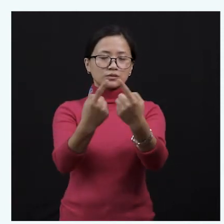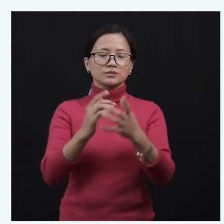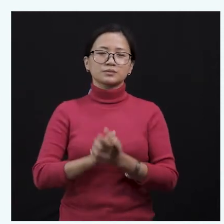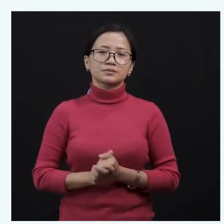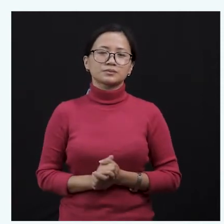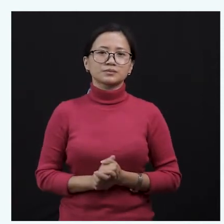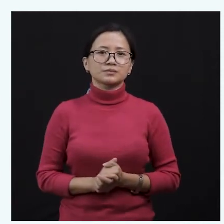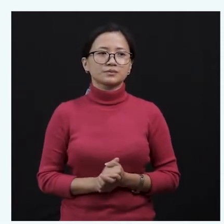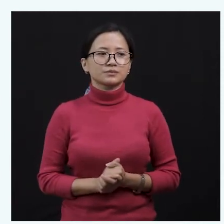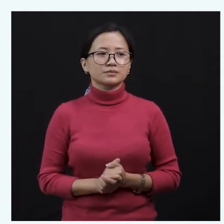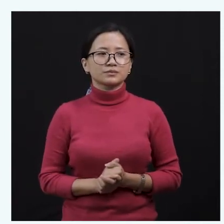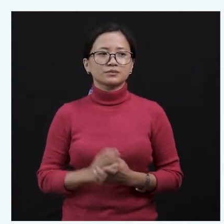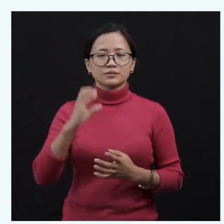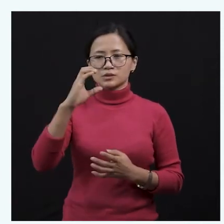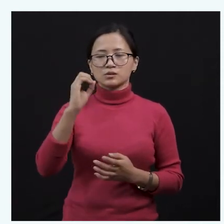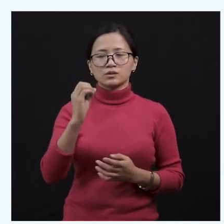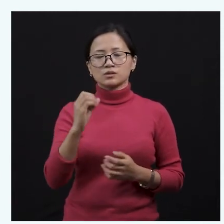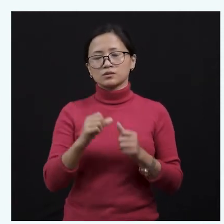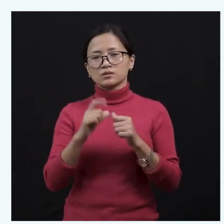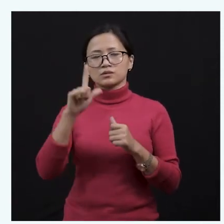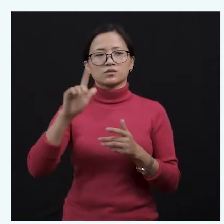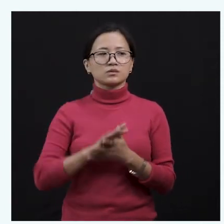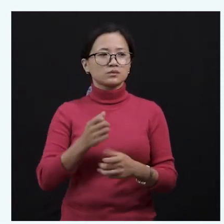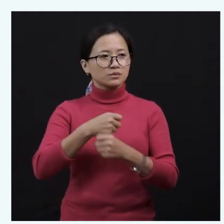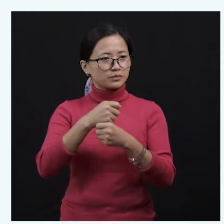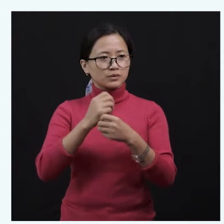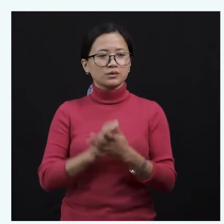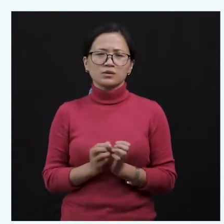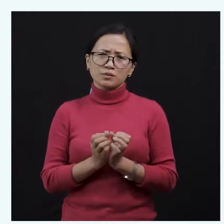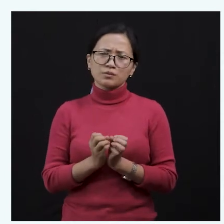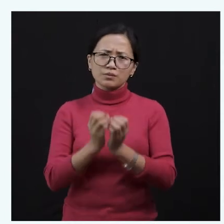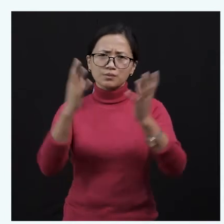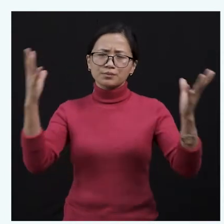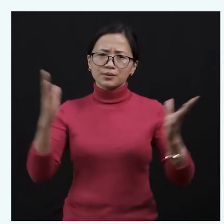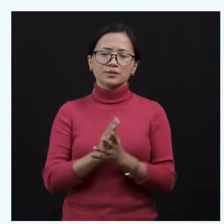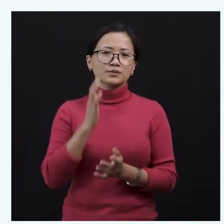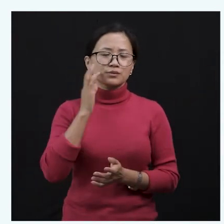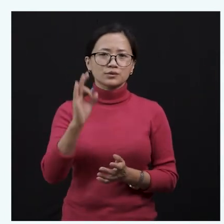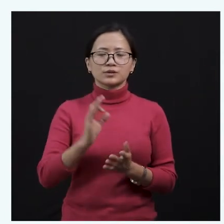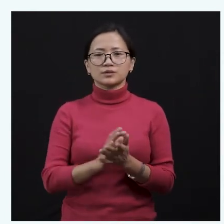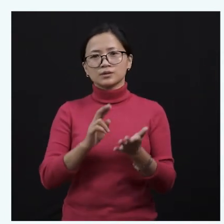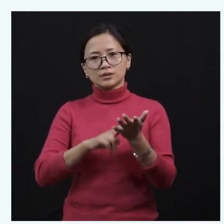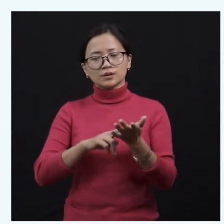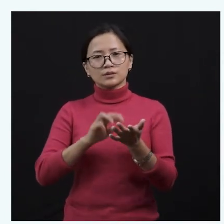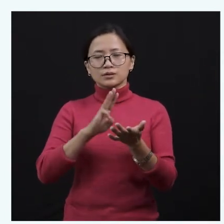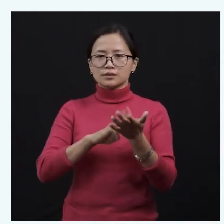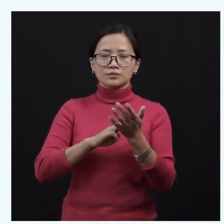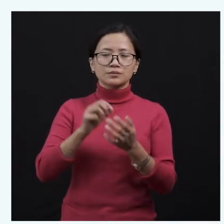Now students, coal is also used for making many important medicines,